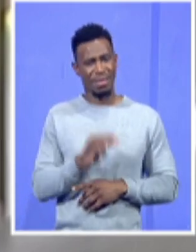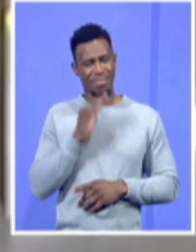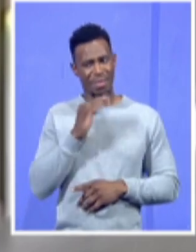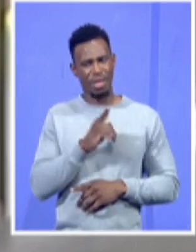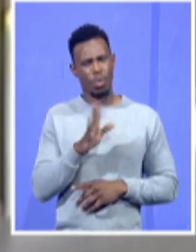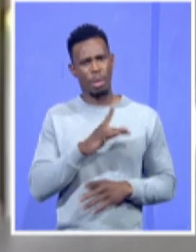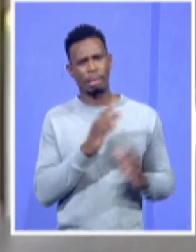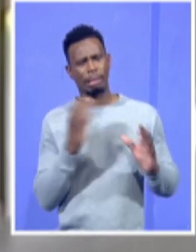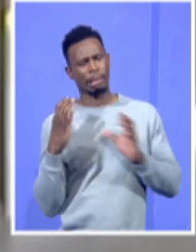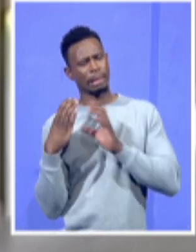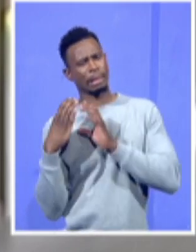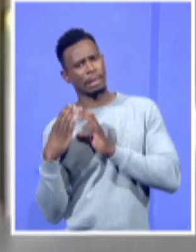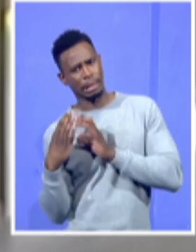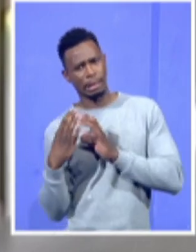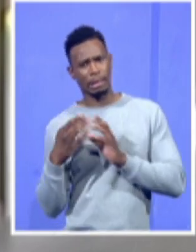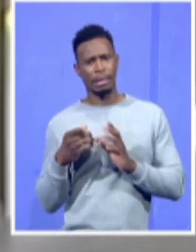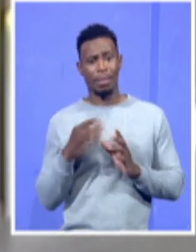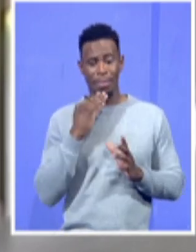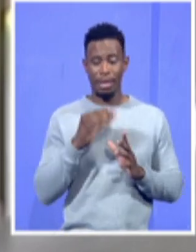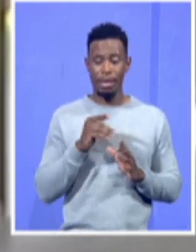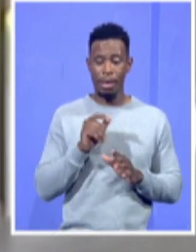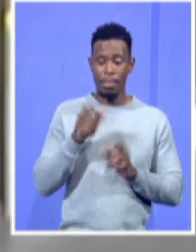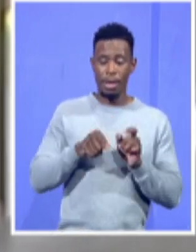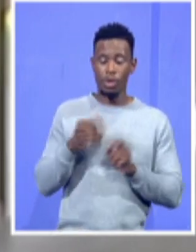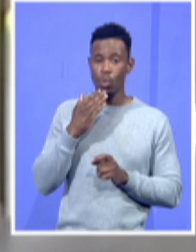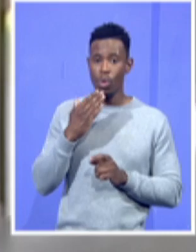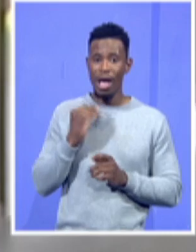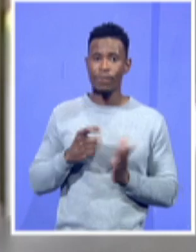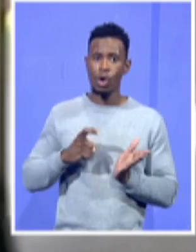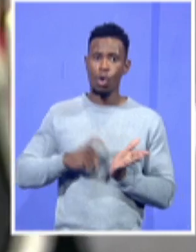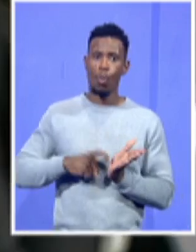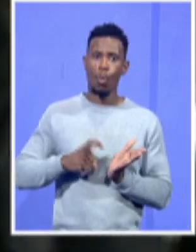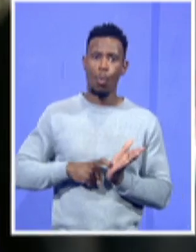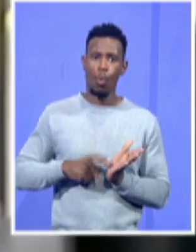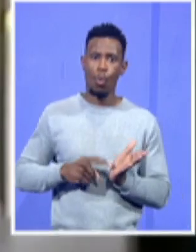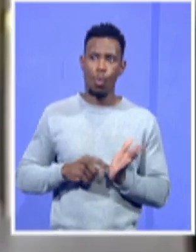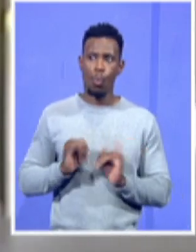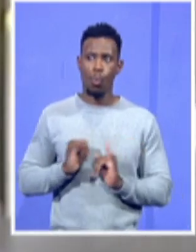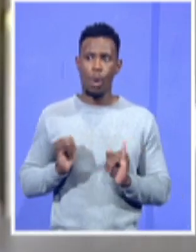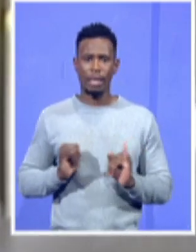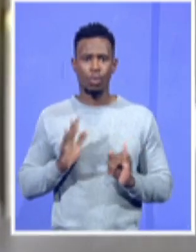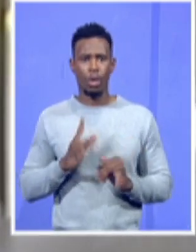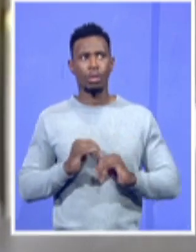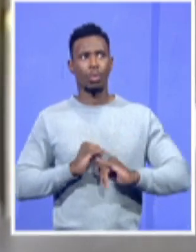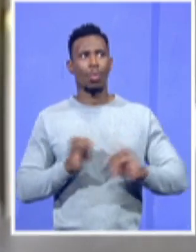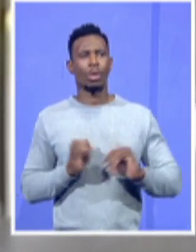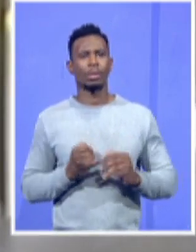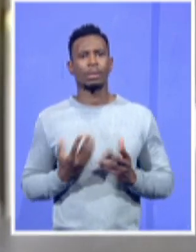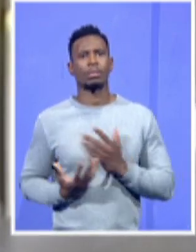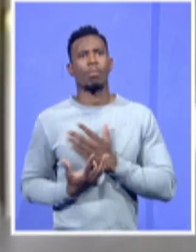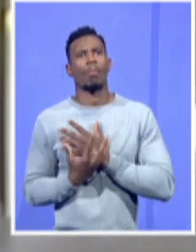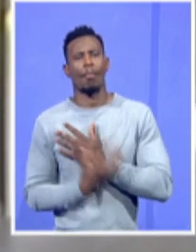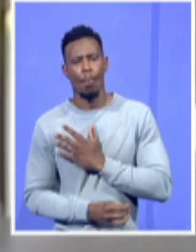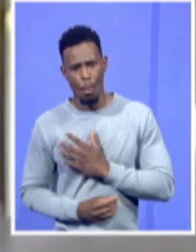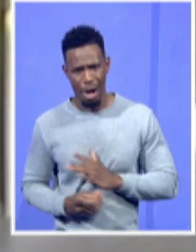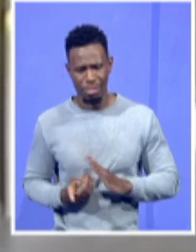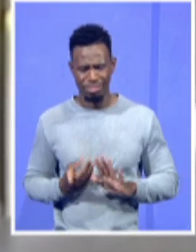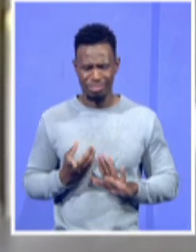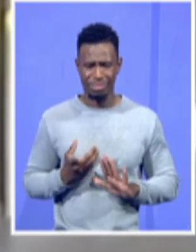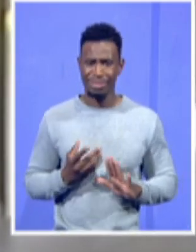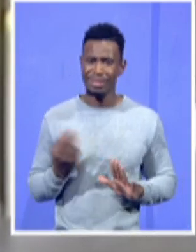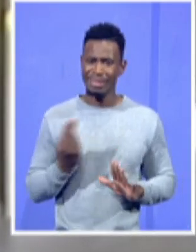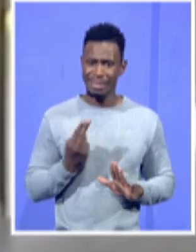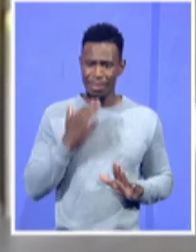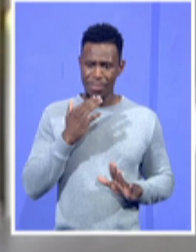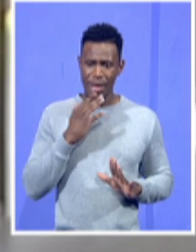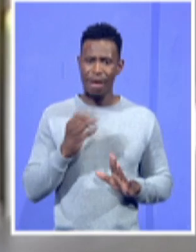on a rather indebted South African middle class and middle class within KwaZulu-Natal, and further impoverish those who are impoverished and facing the